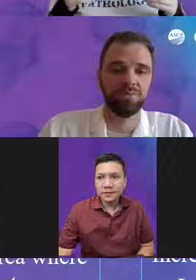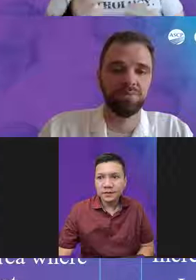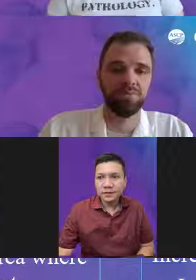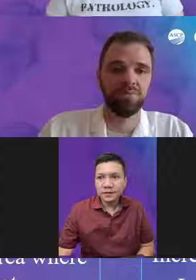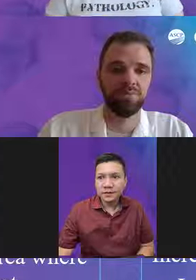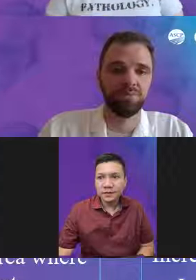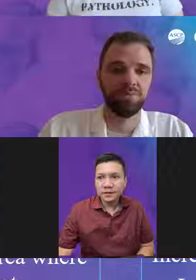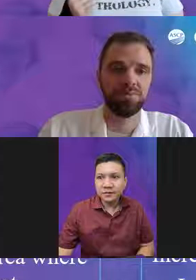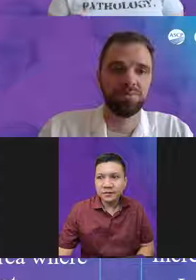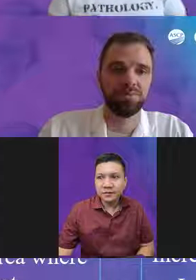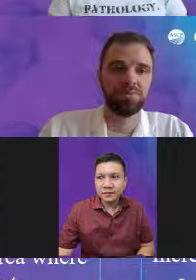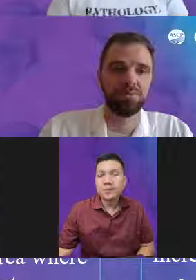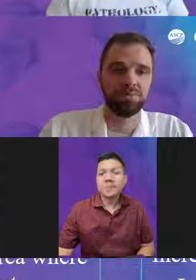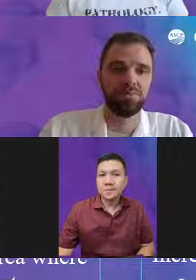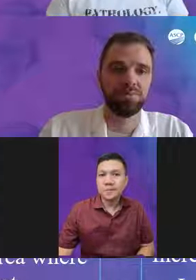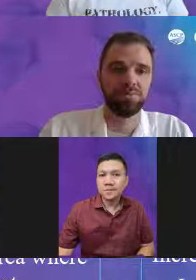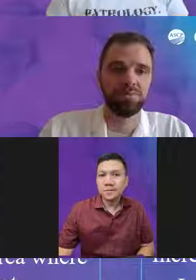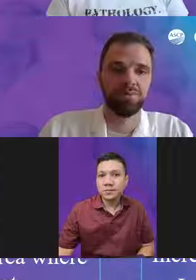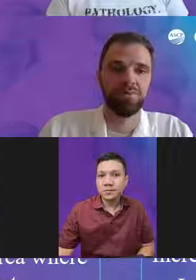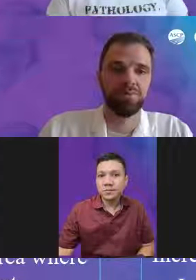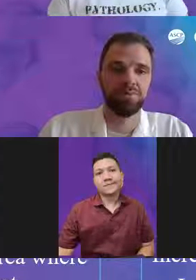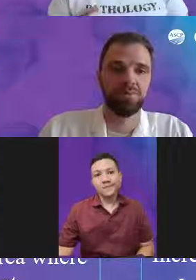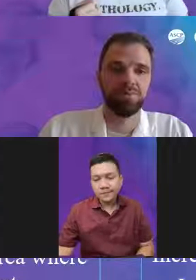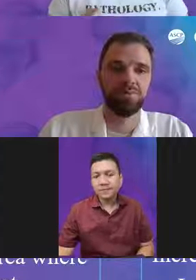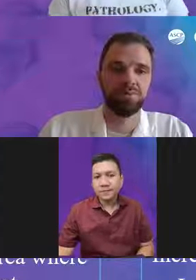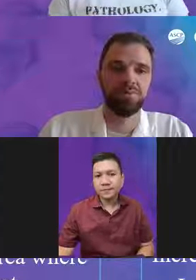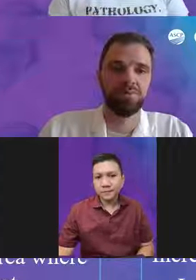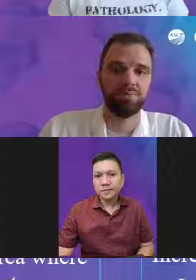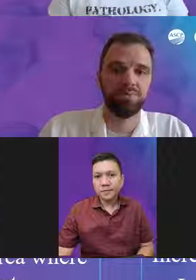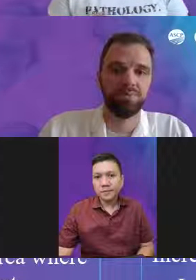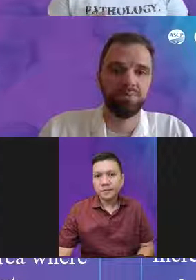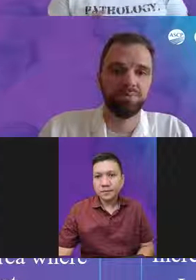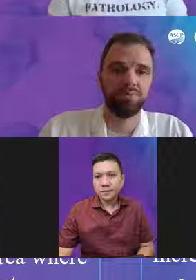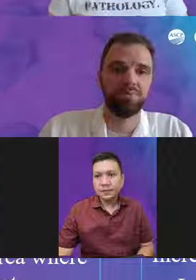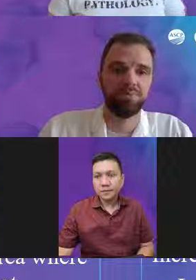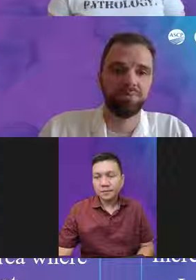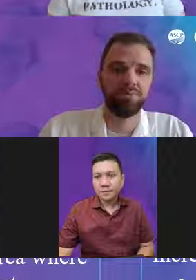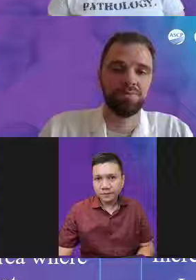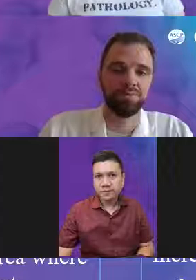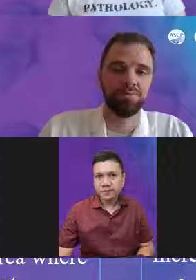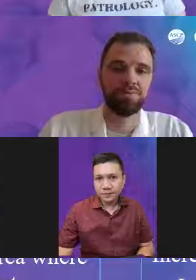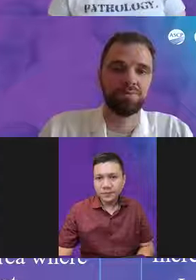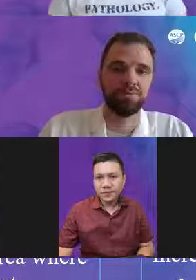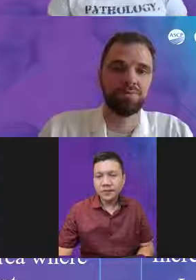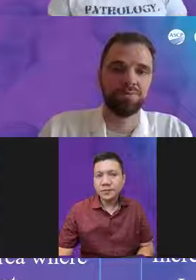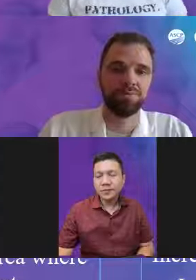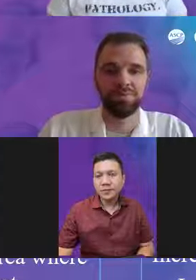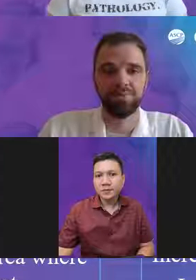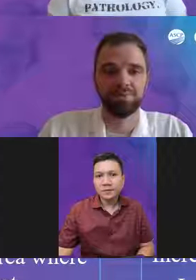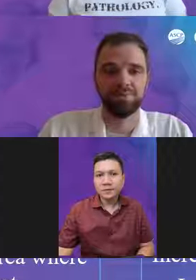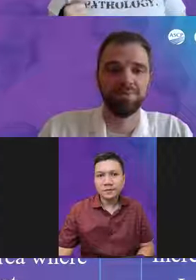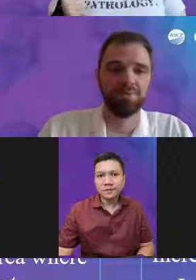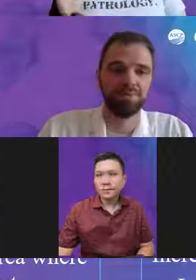some interprofessional talk, but if you don't put the lab in there, then you are missing a huge opportunity to get it